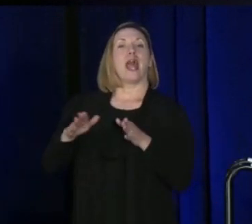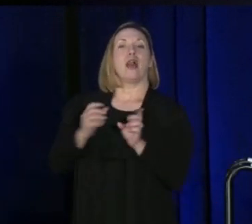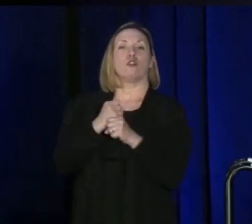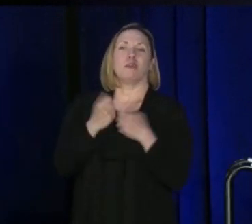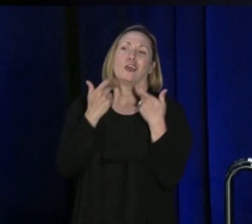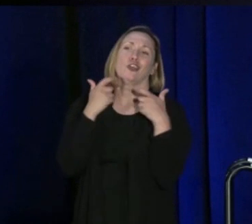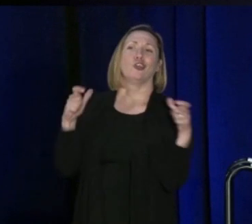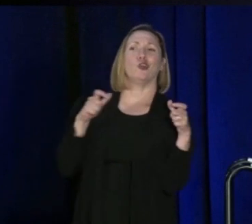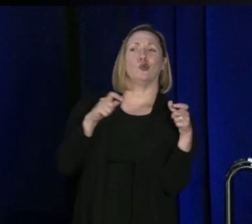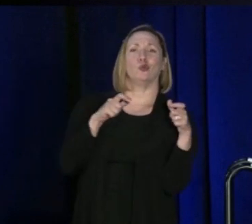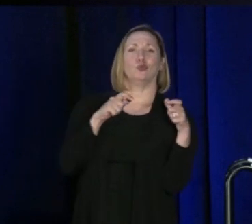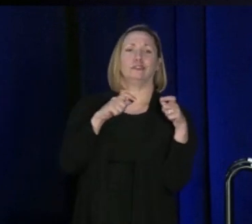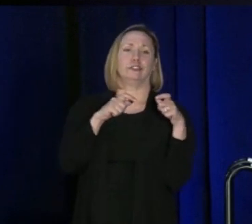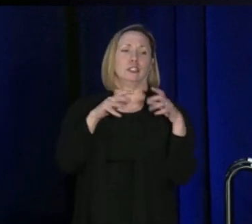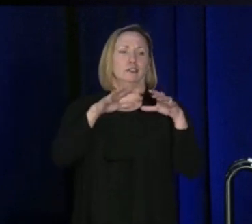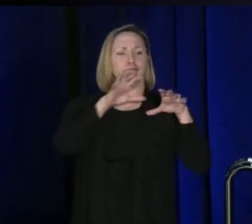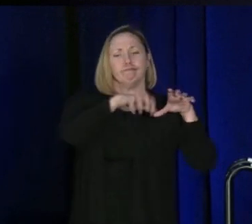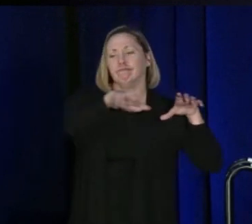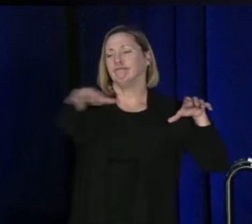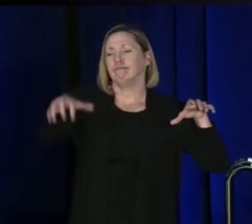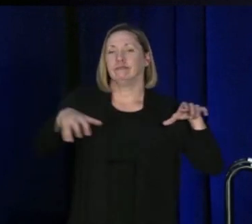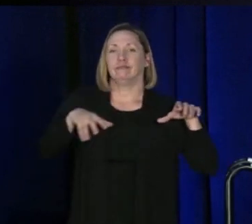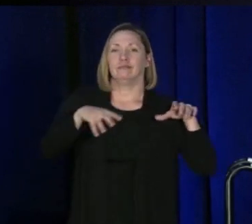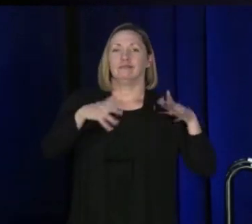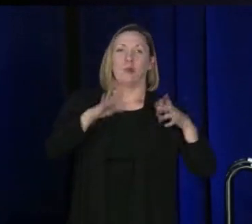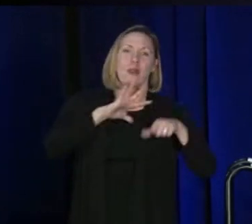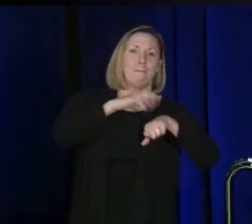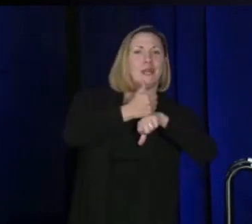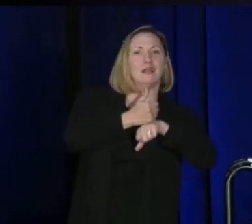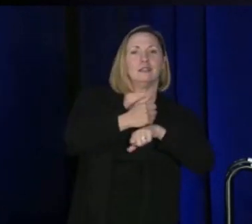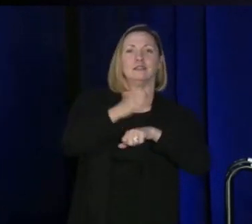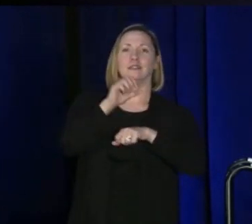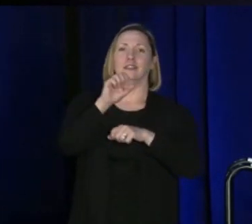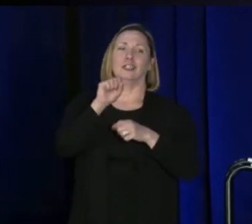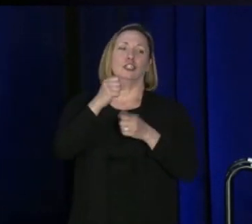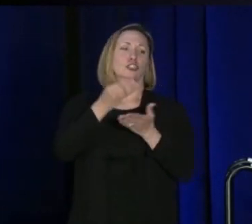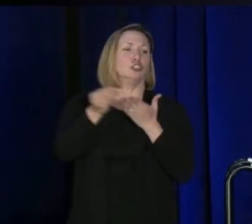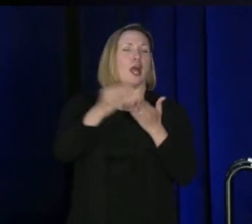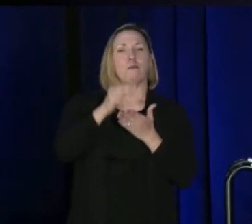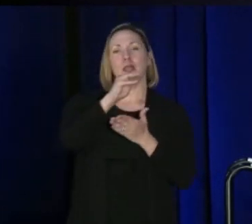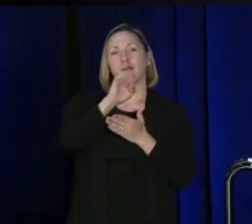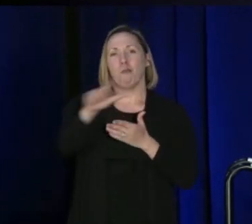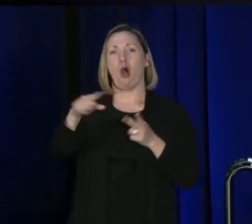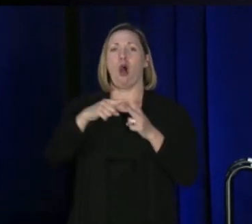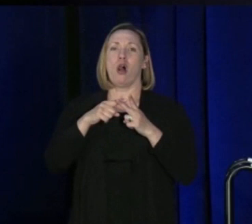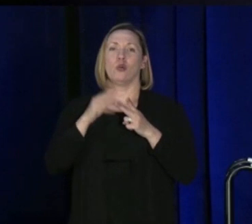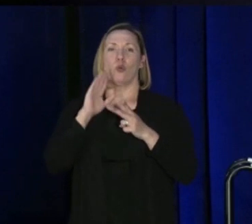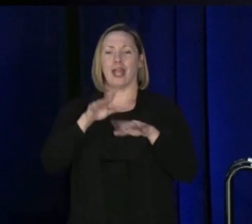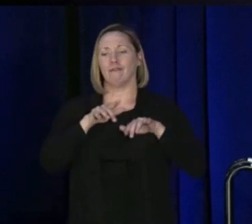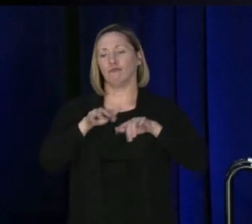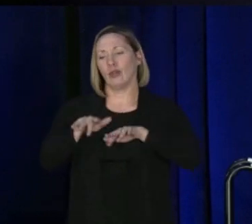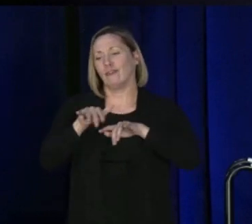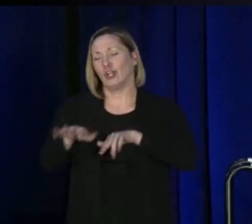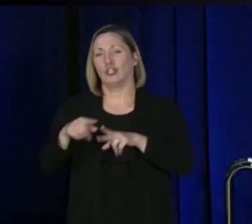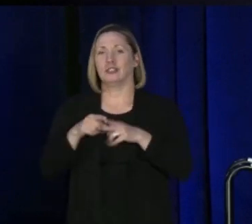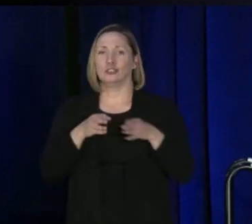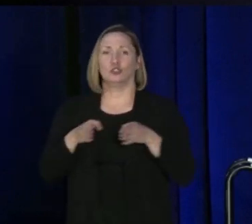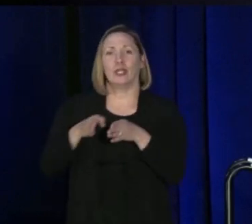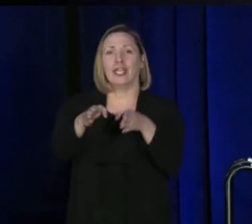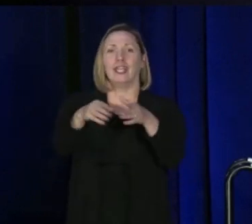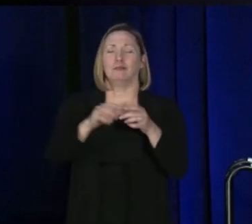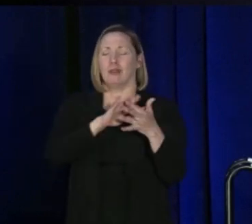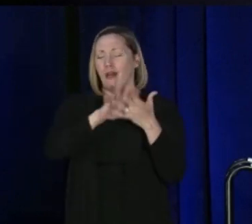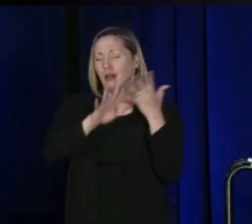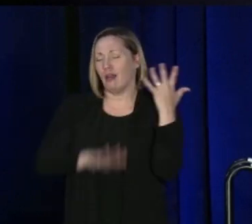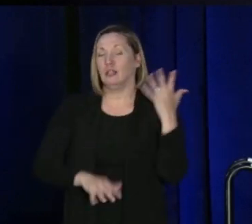would have a shopping mall, booths, all kinds of fairs and stuff like that, have streams and rivers and boats and all kinds of things like that. And so they started developing it.